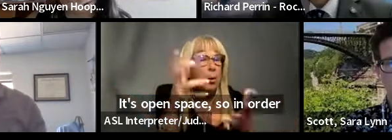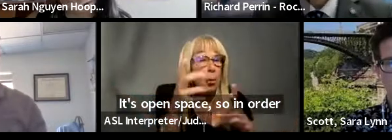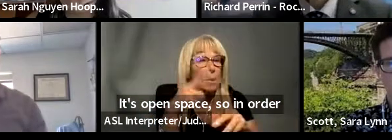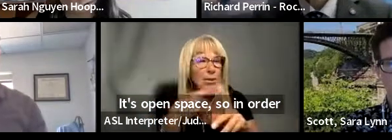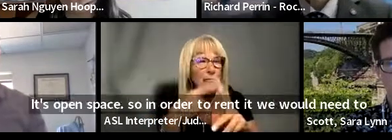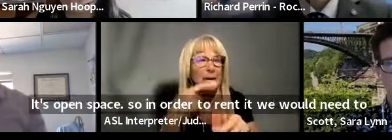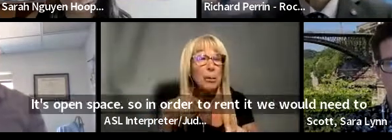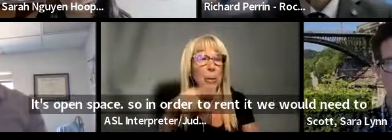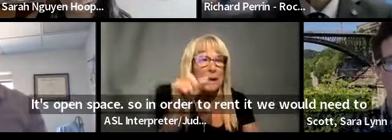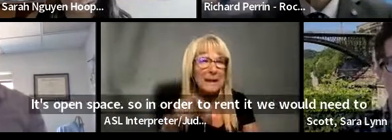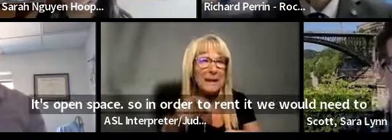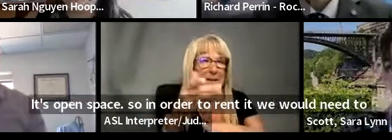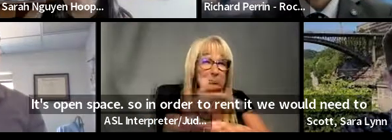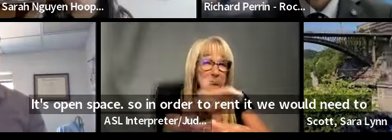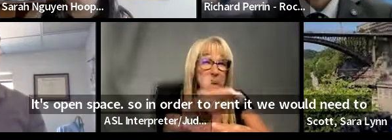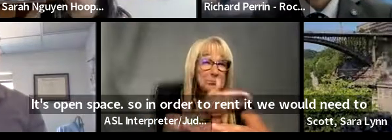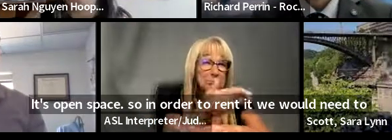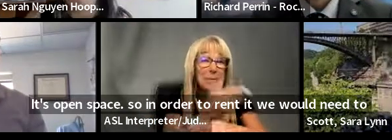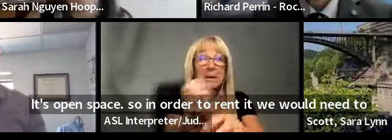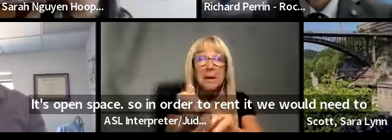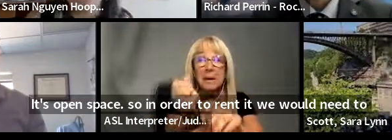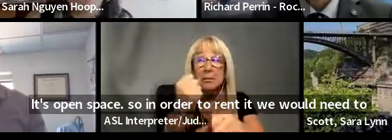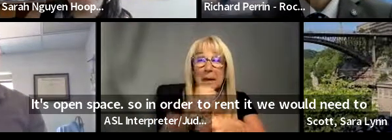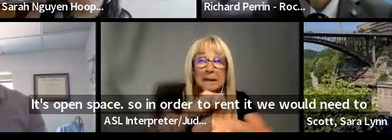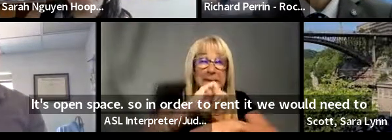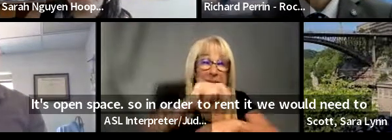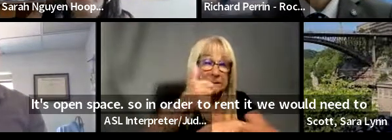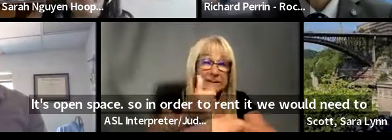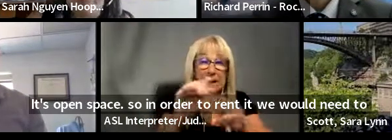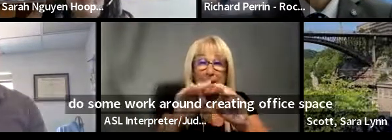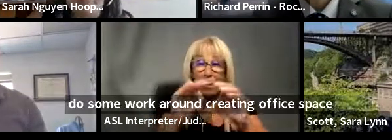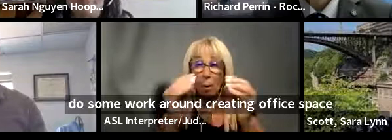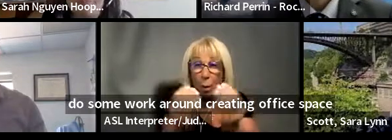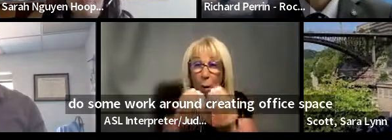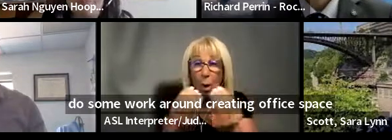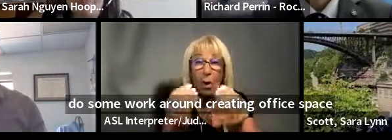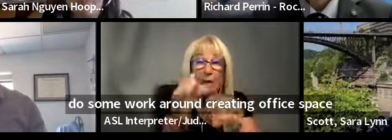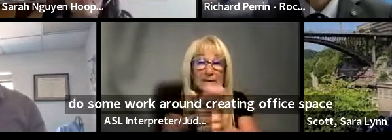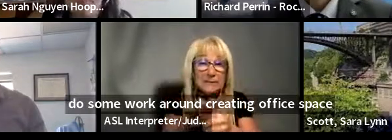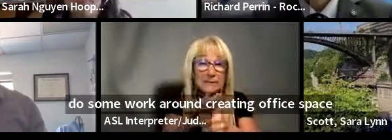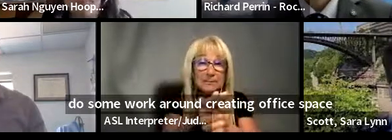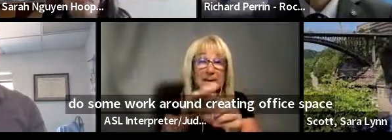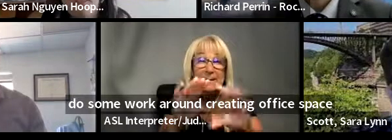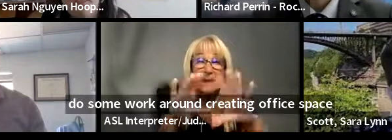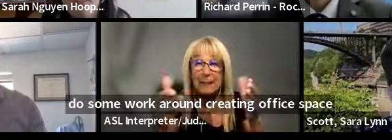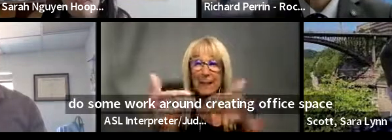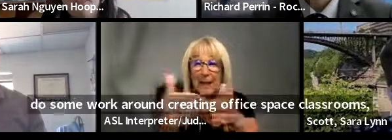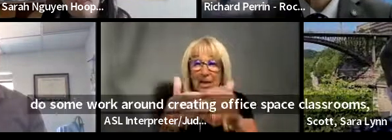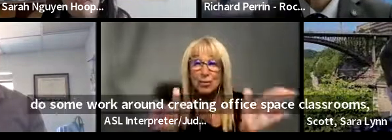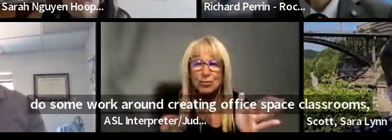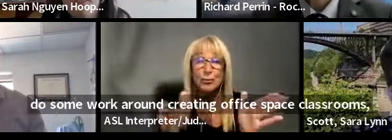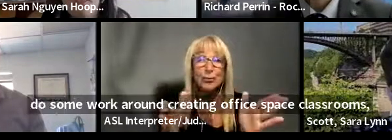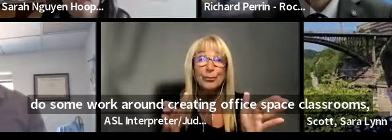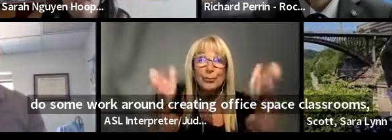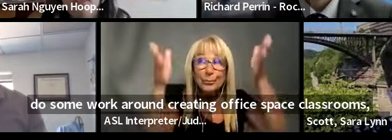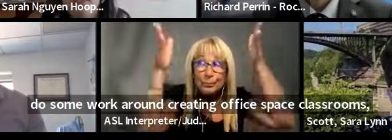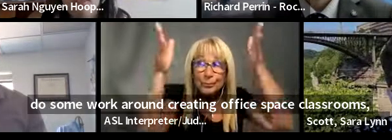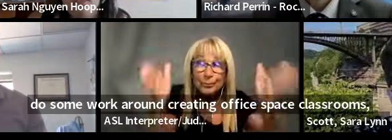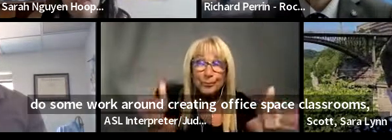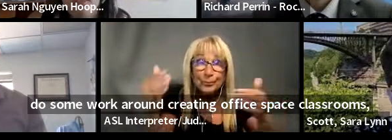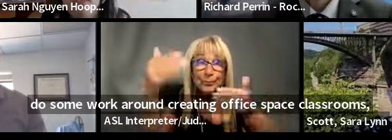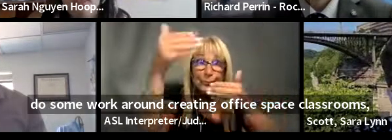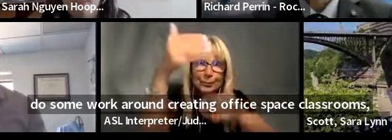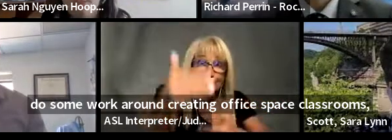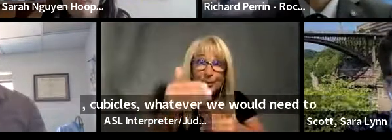around creating office space, classrooms, cubicles, whatever we would need